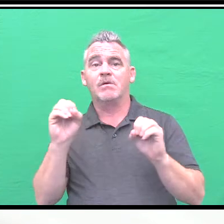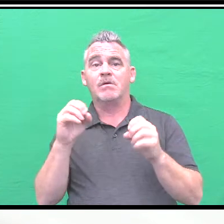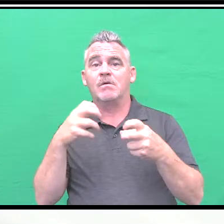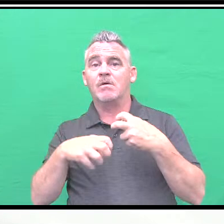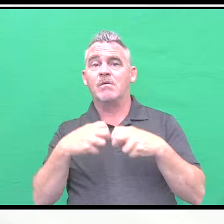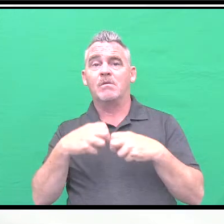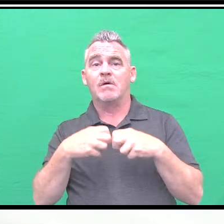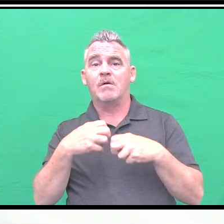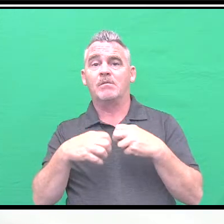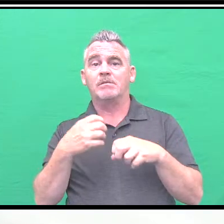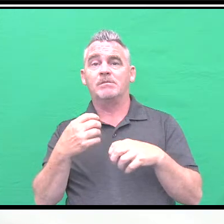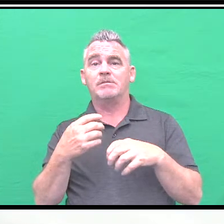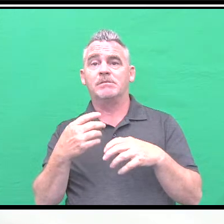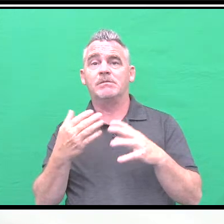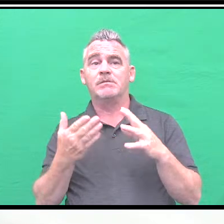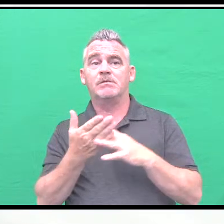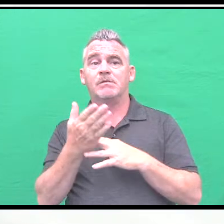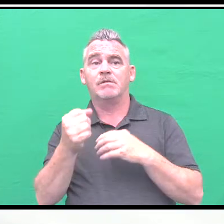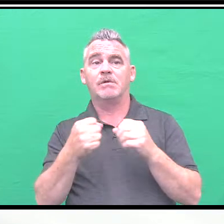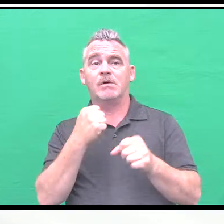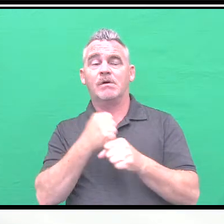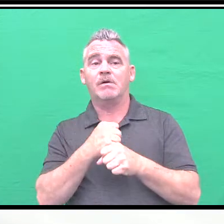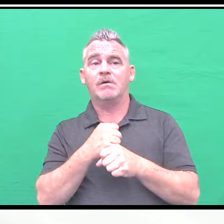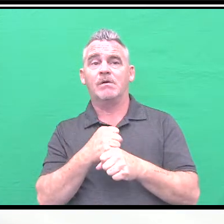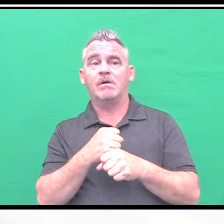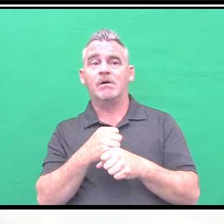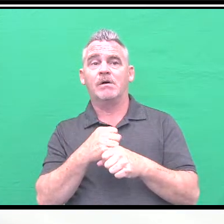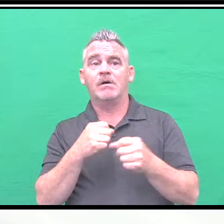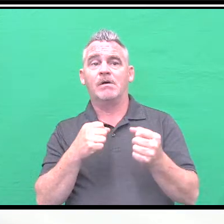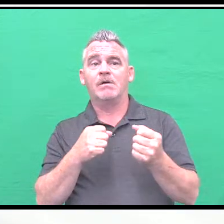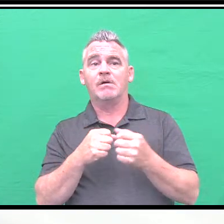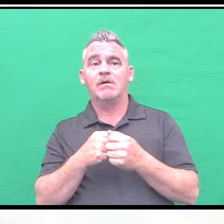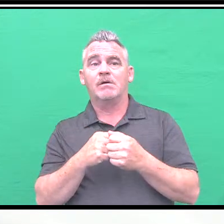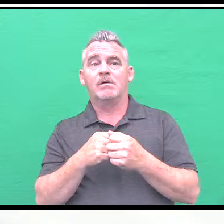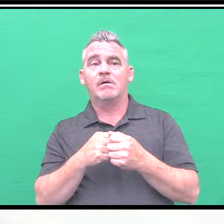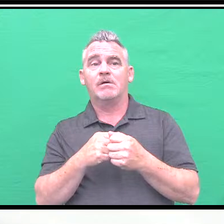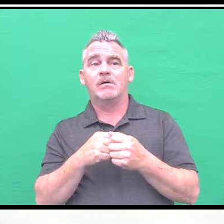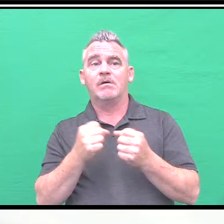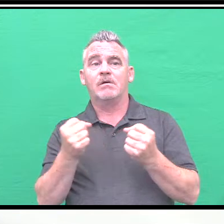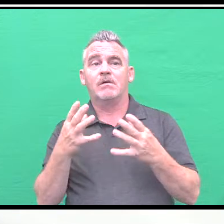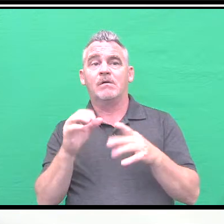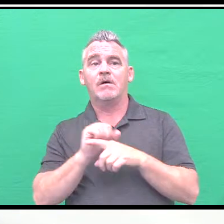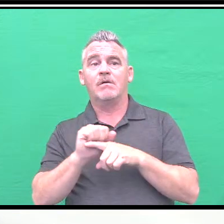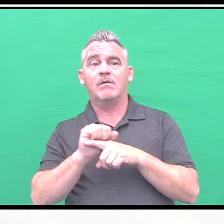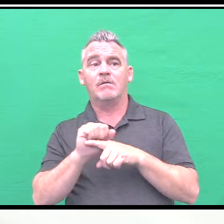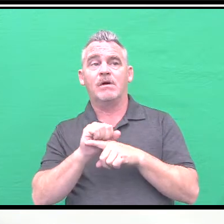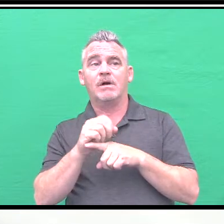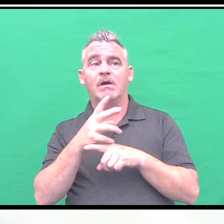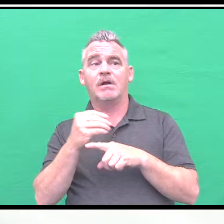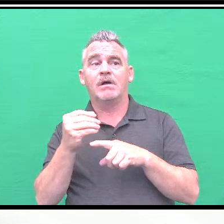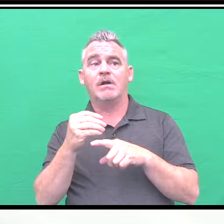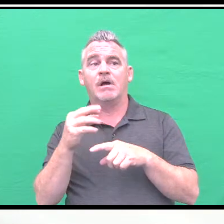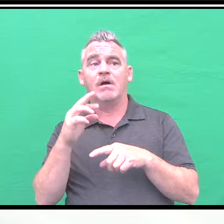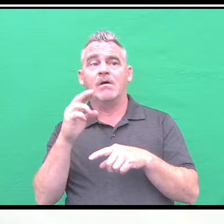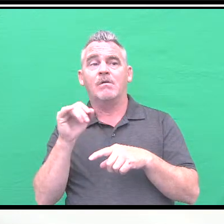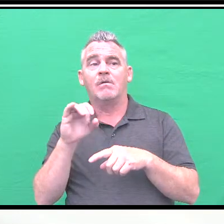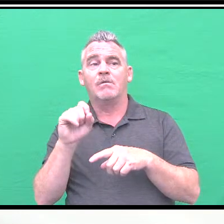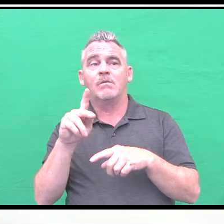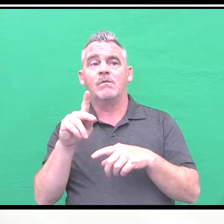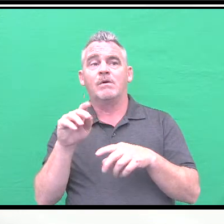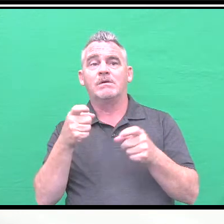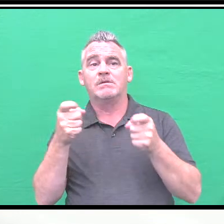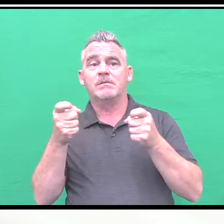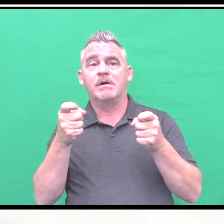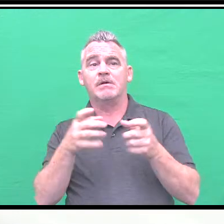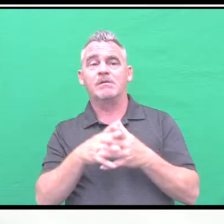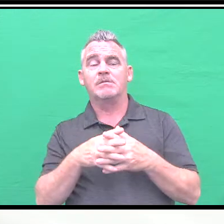district. Further supporting this policy are the numerous trainings our risk management department has facilitated. They